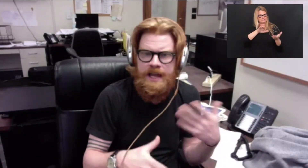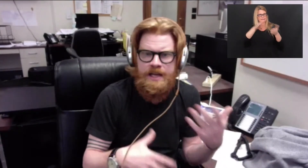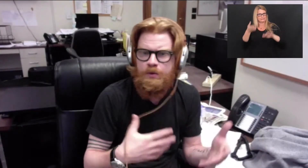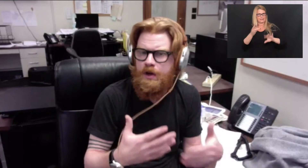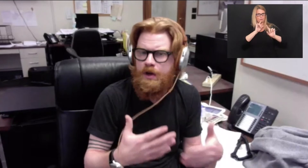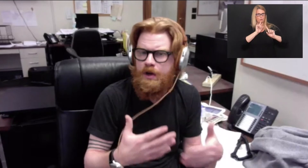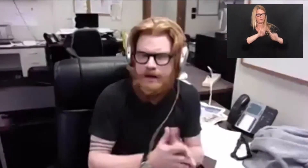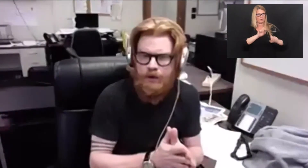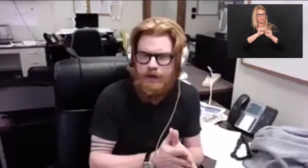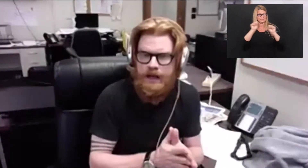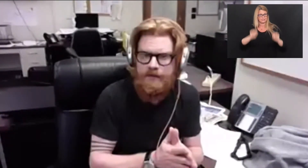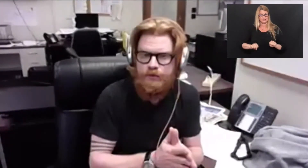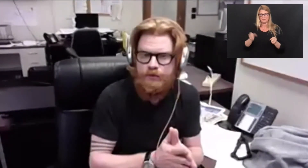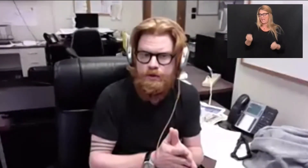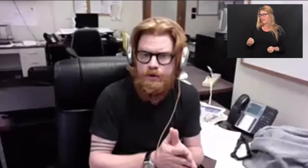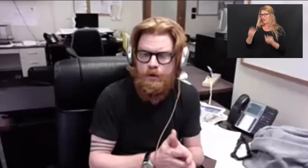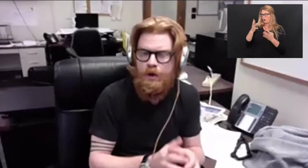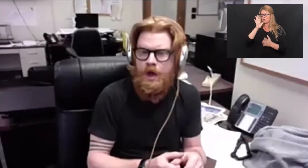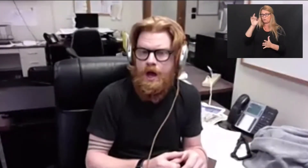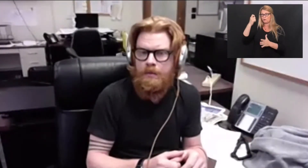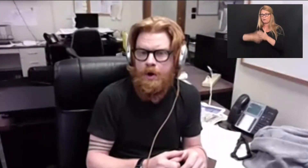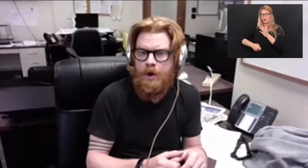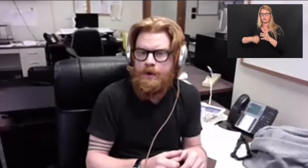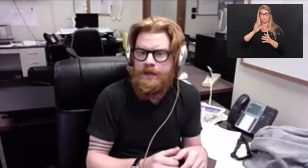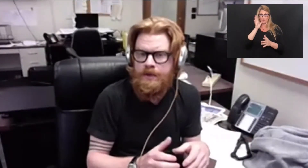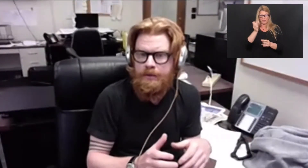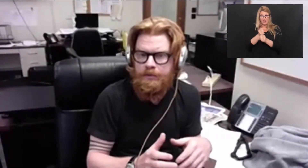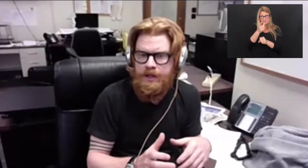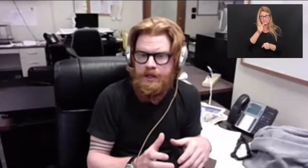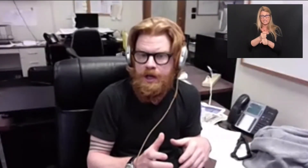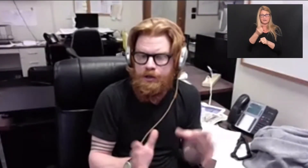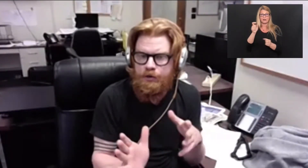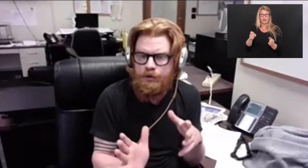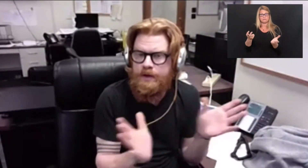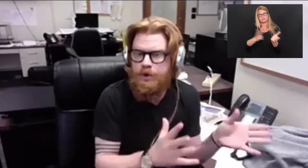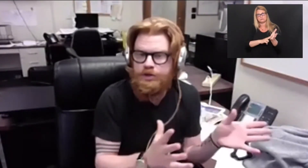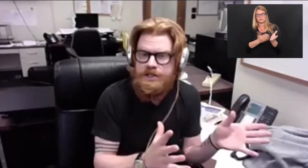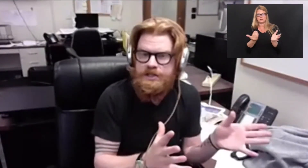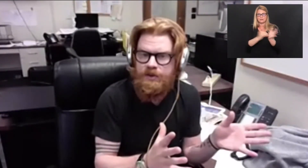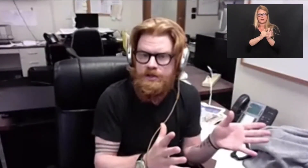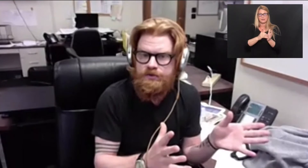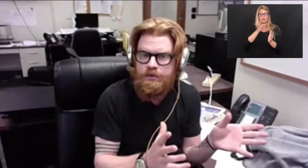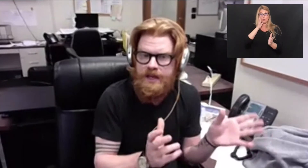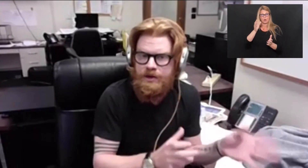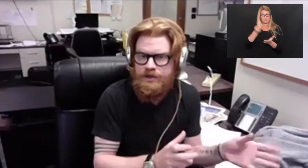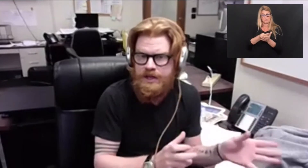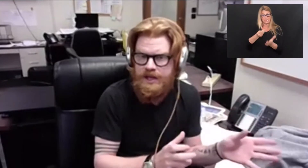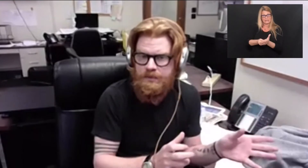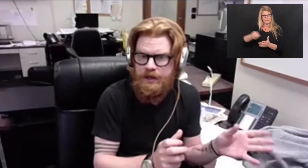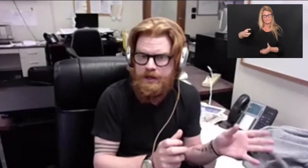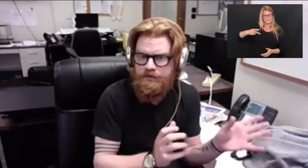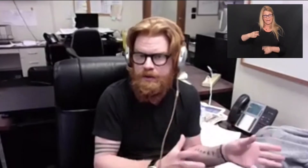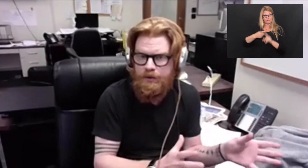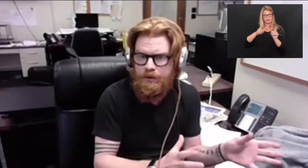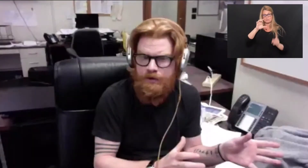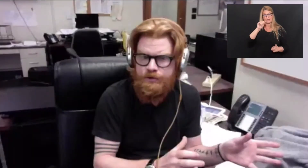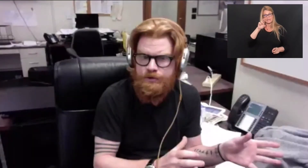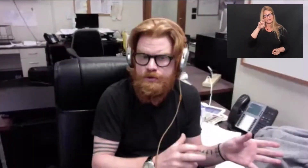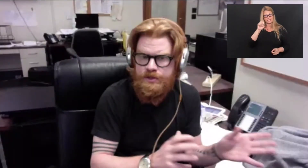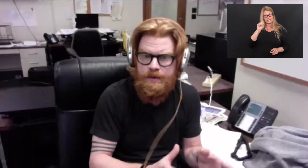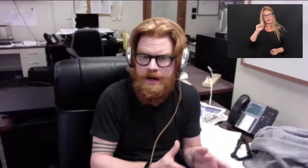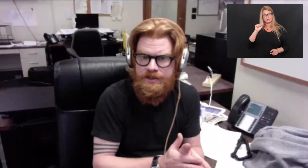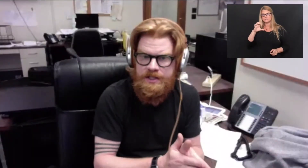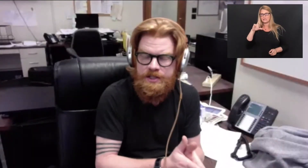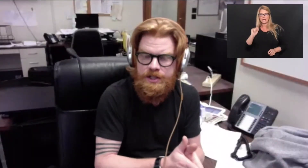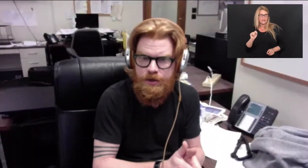an annual contract we're going to have to renew? Are we going to be able to to reimburse these funds from CARES Act money or federal dollars, or is